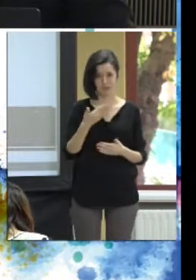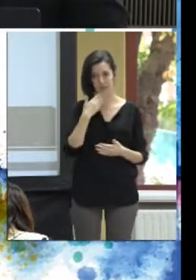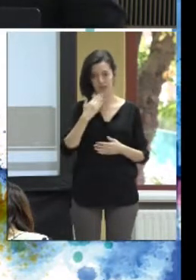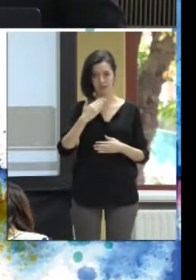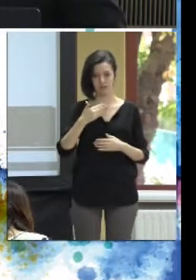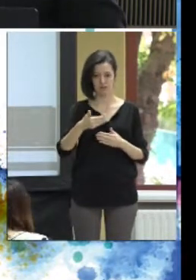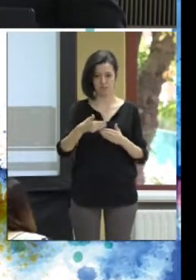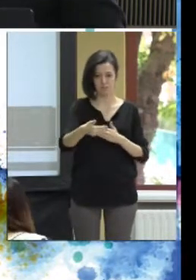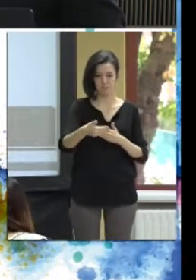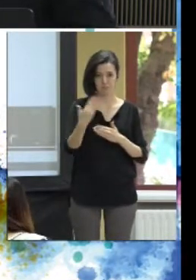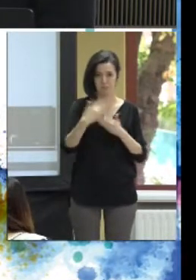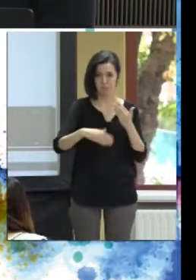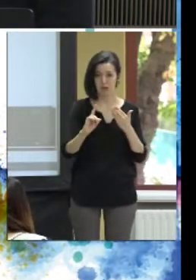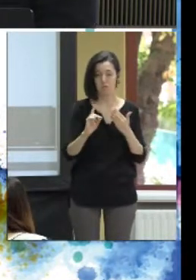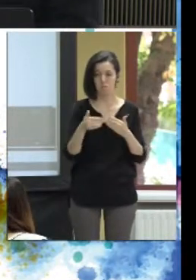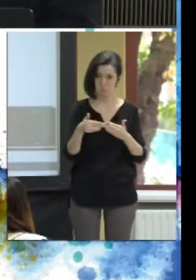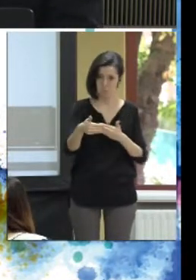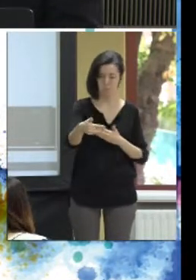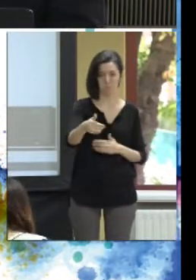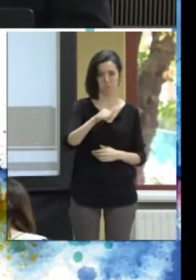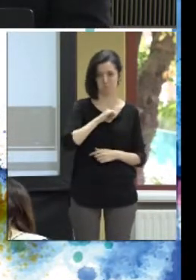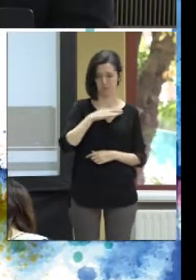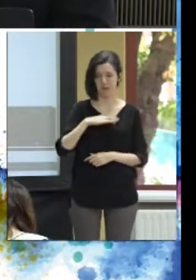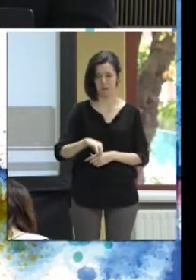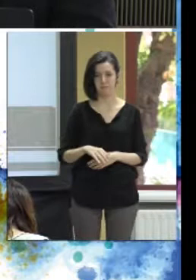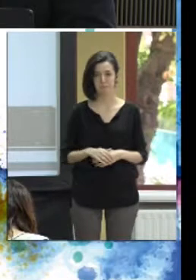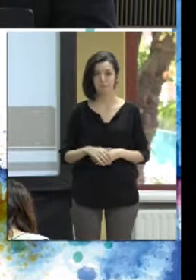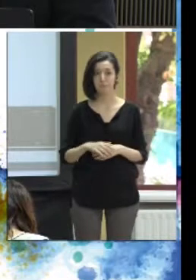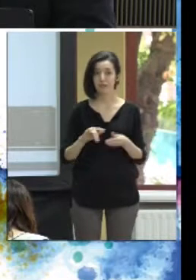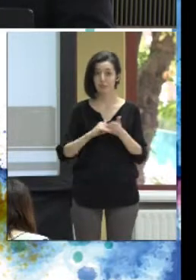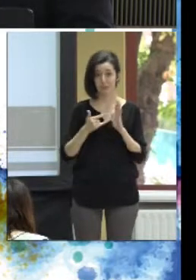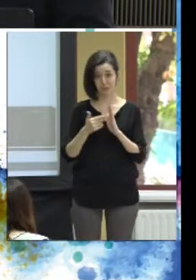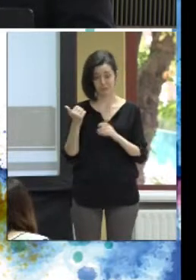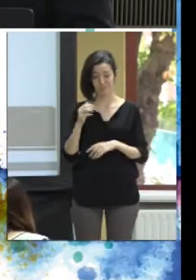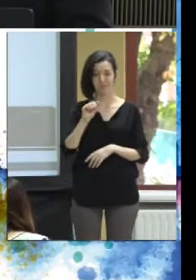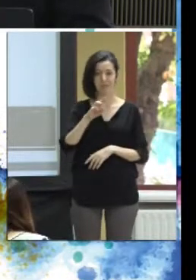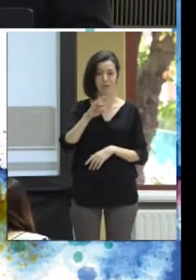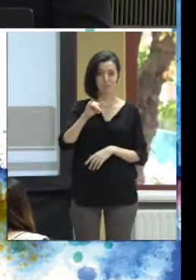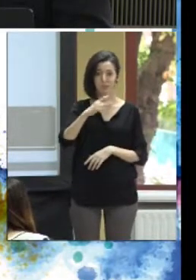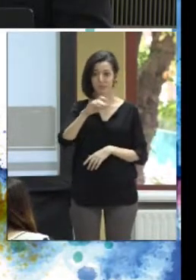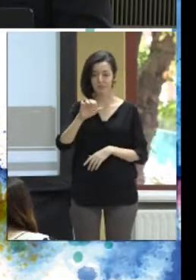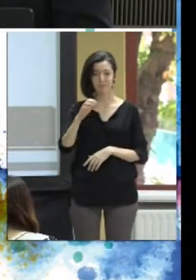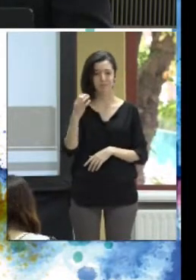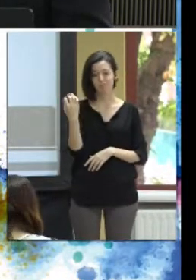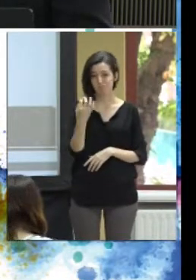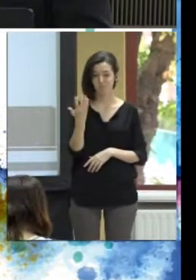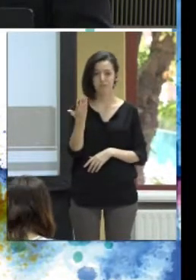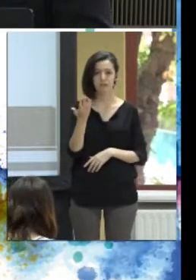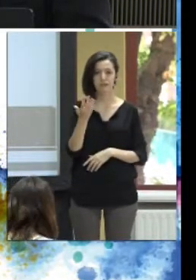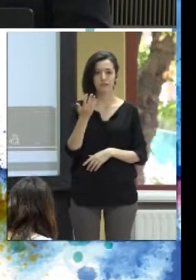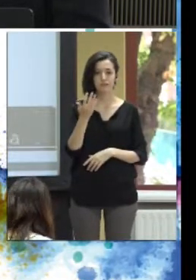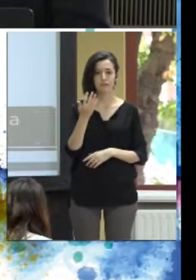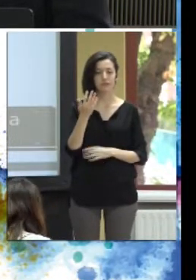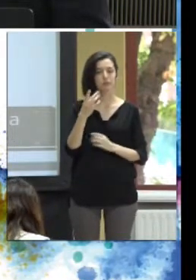is, of course, to last in time. The main challenge for the ABSIDE project